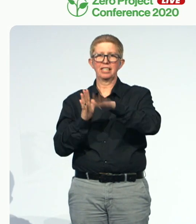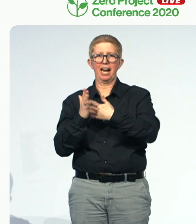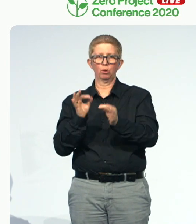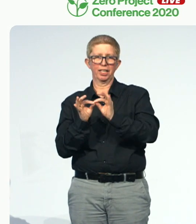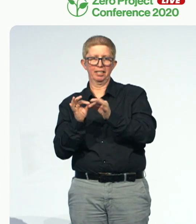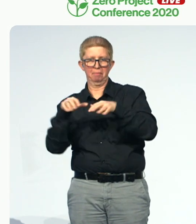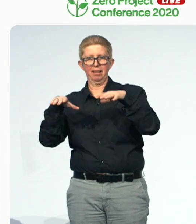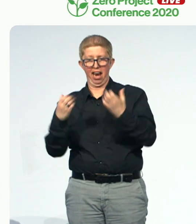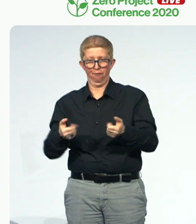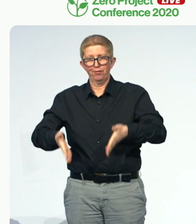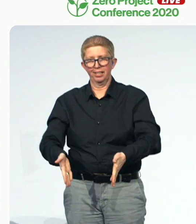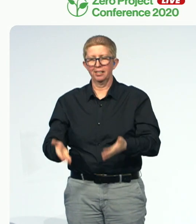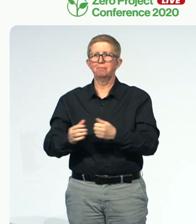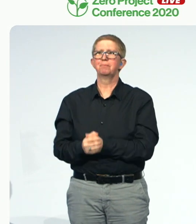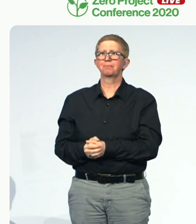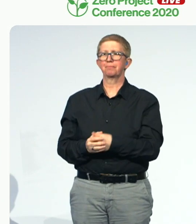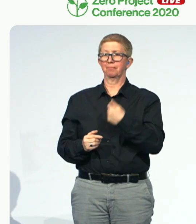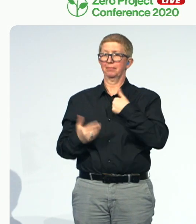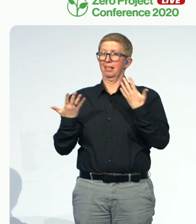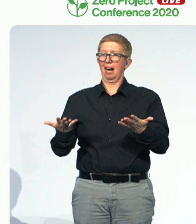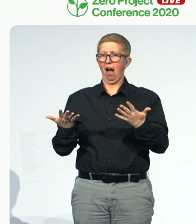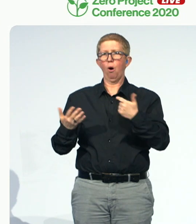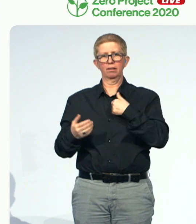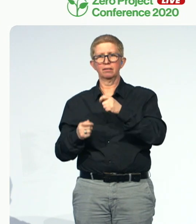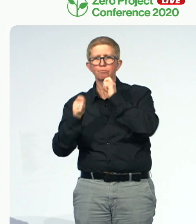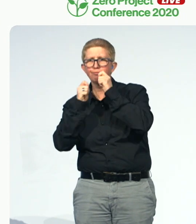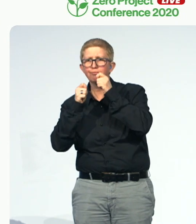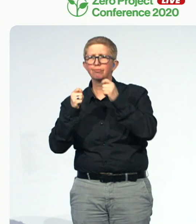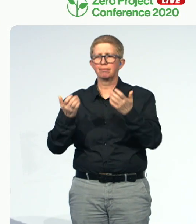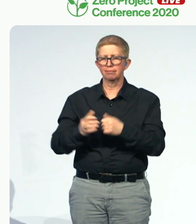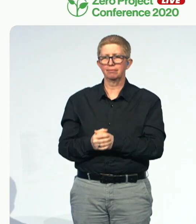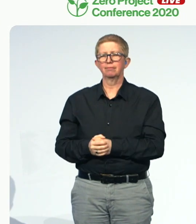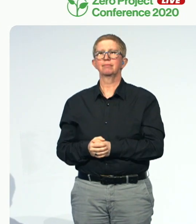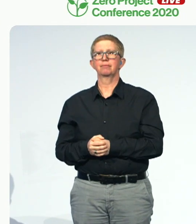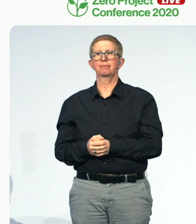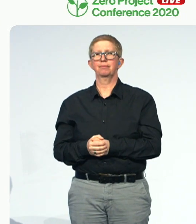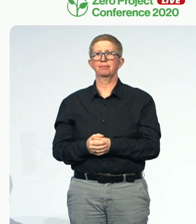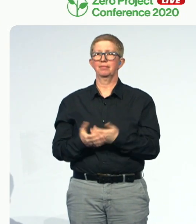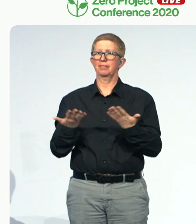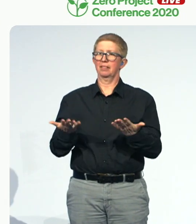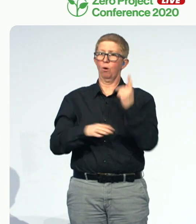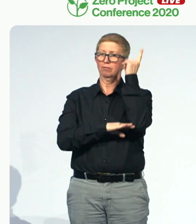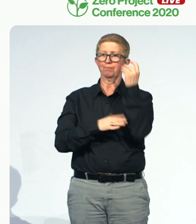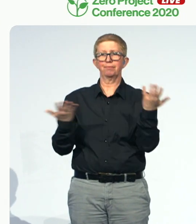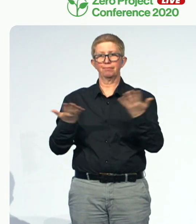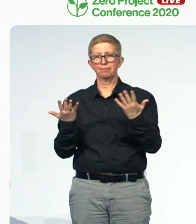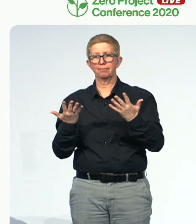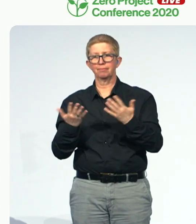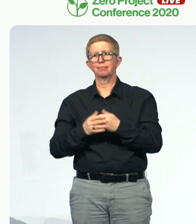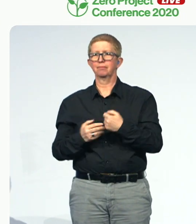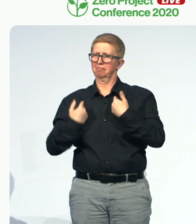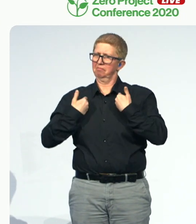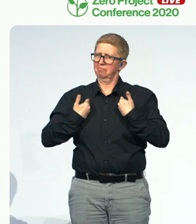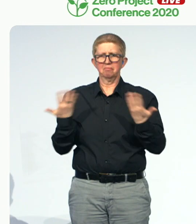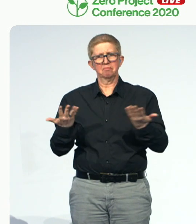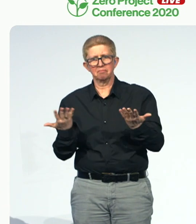And I'll be moderating the next session. I'll start by introducing myself, first of